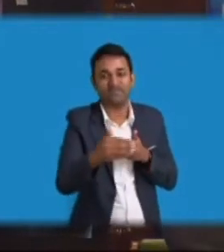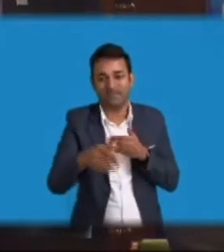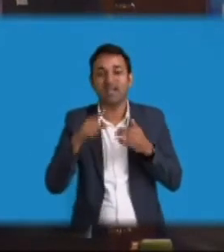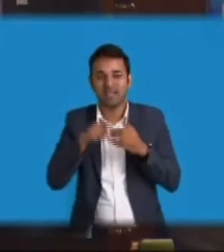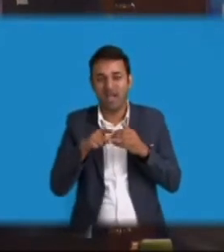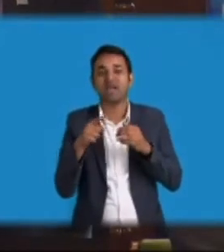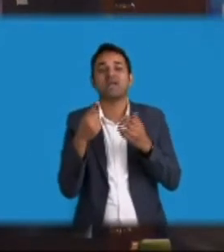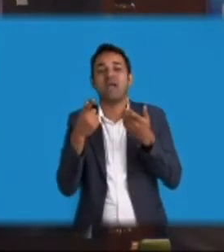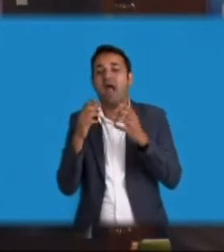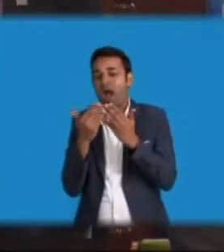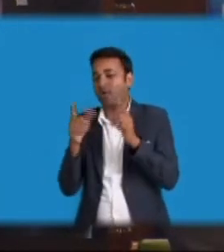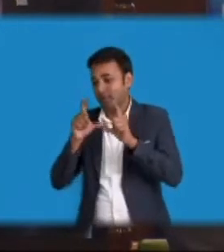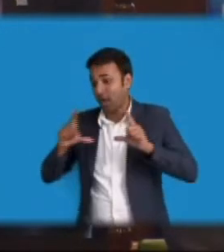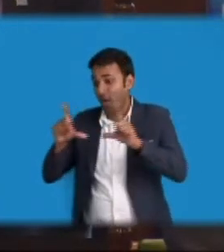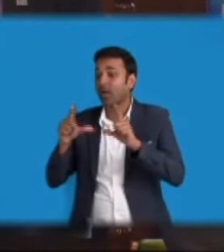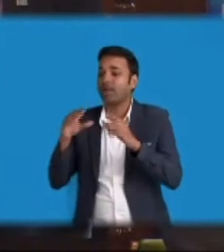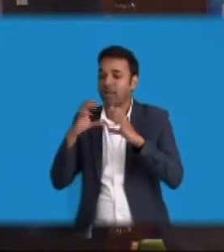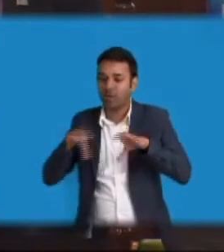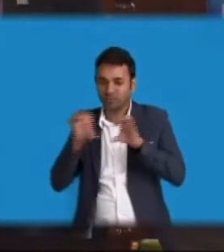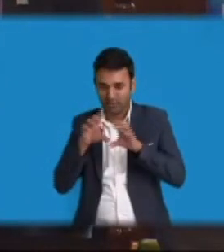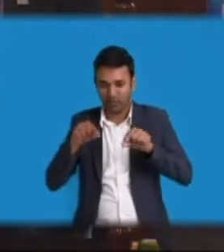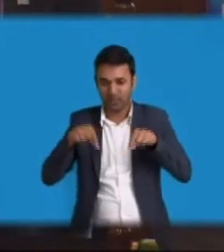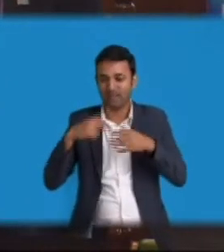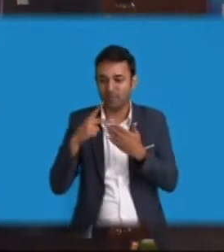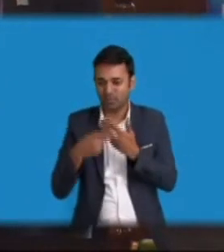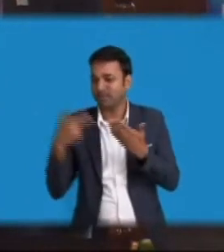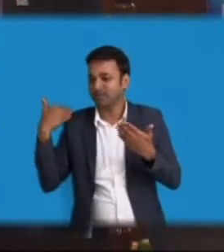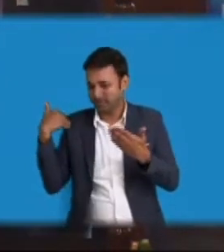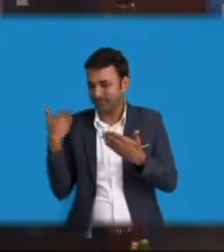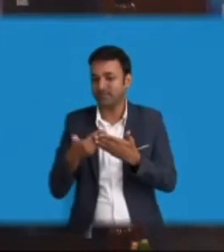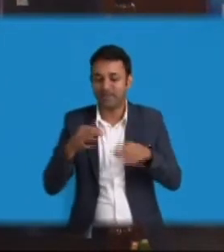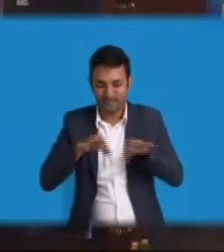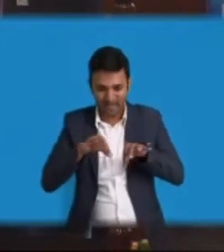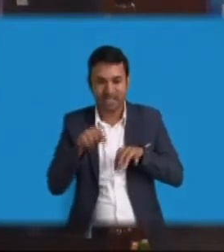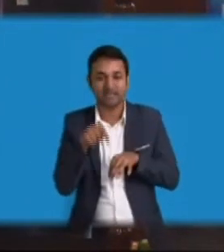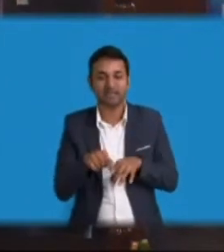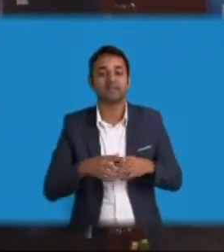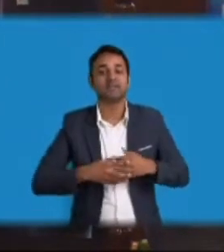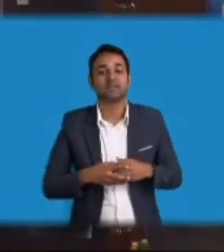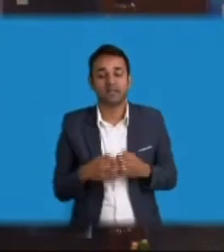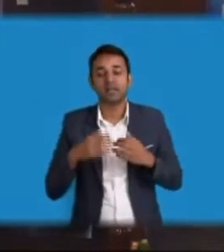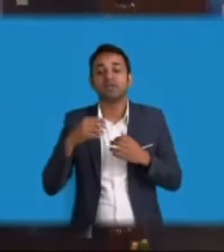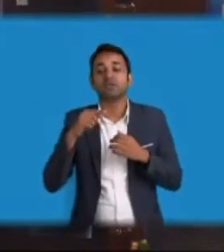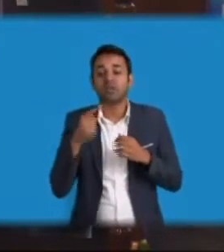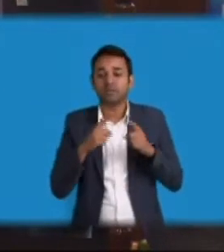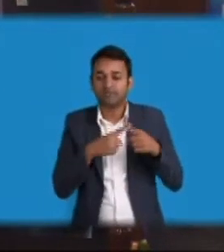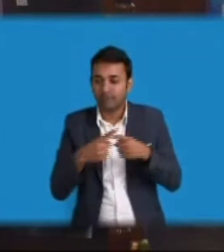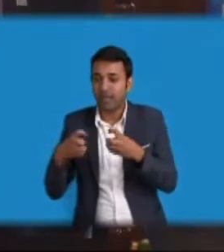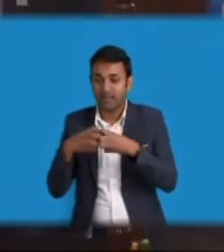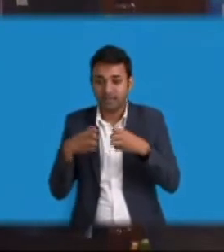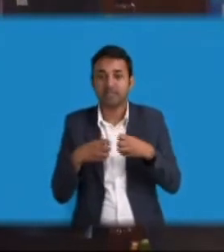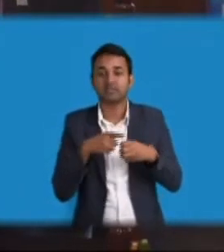as part of this initiative, we will also include programs to celebrate the diverse multicultural nature of our